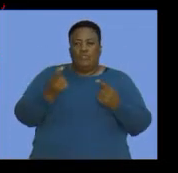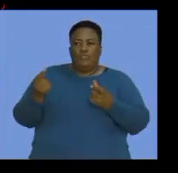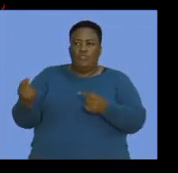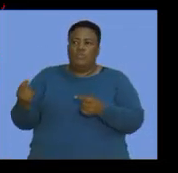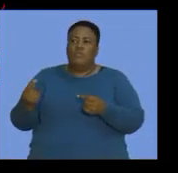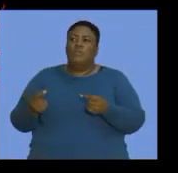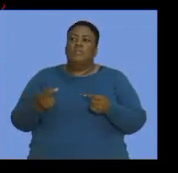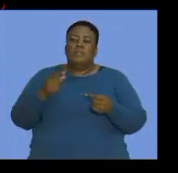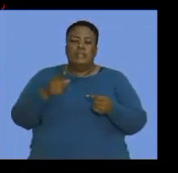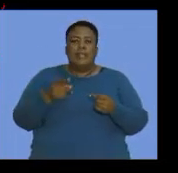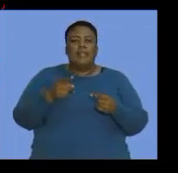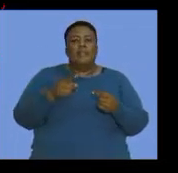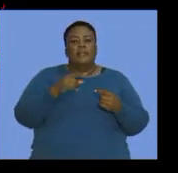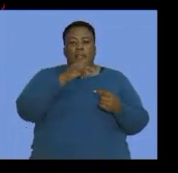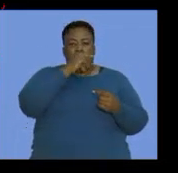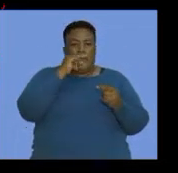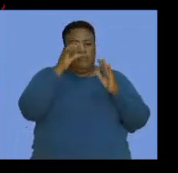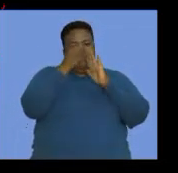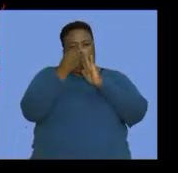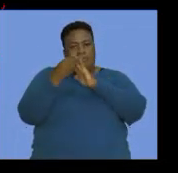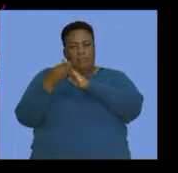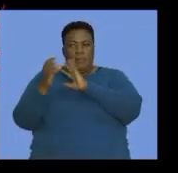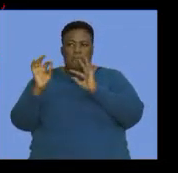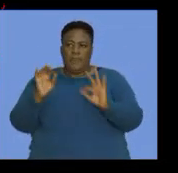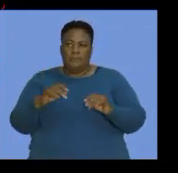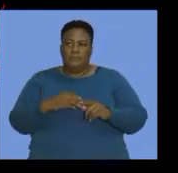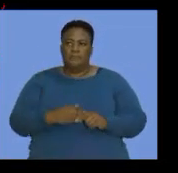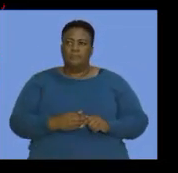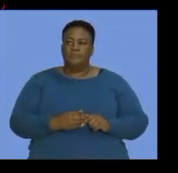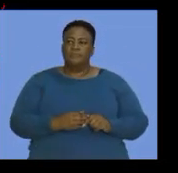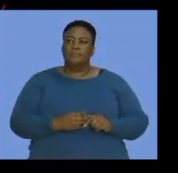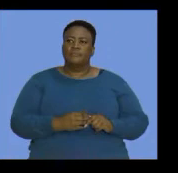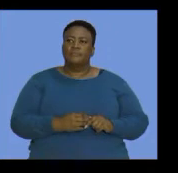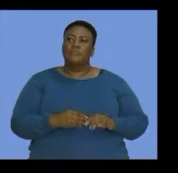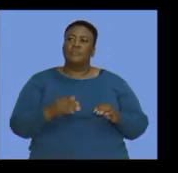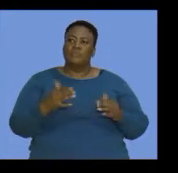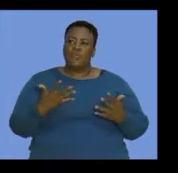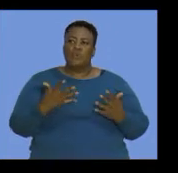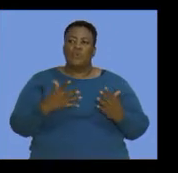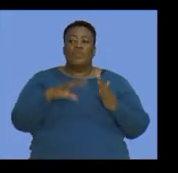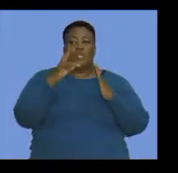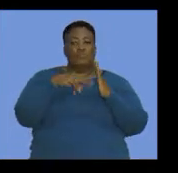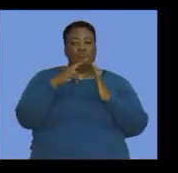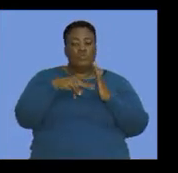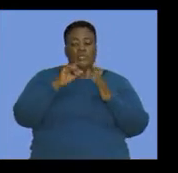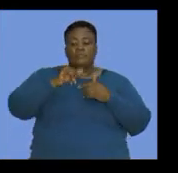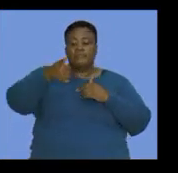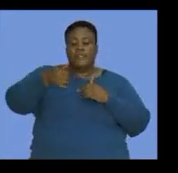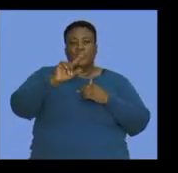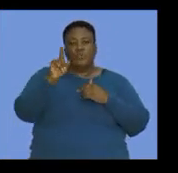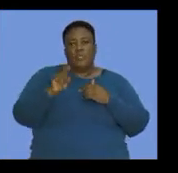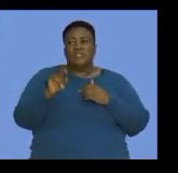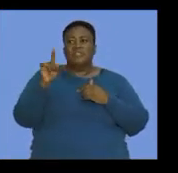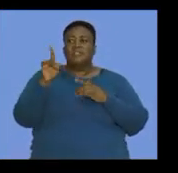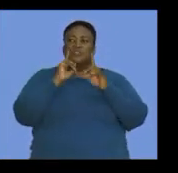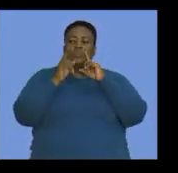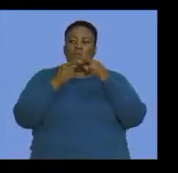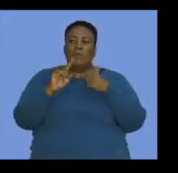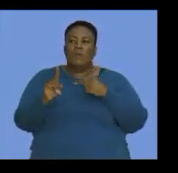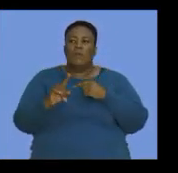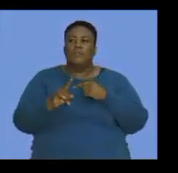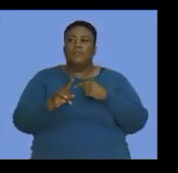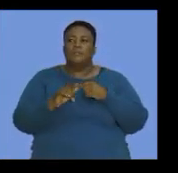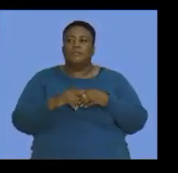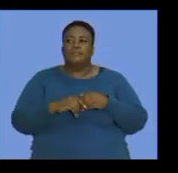time periods, and you would have labeled them accordingly. So guys, let's read the next question. The